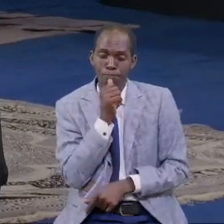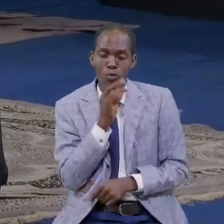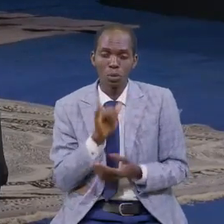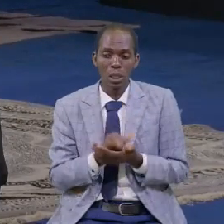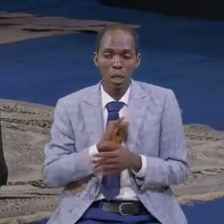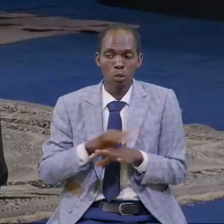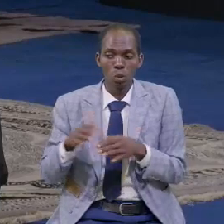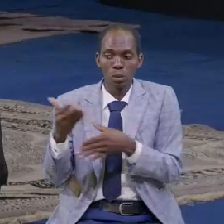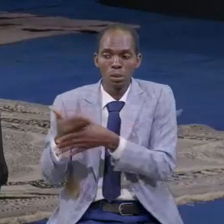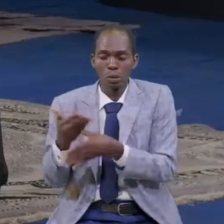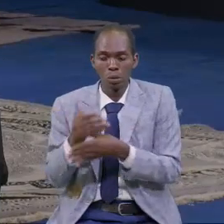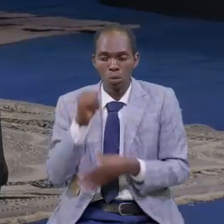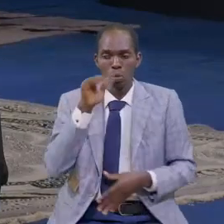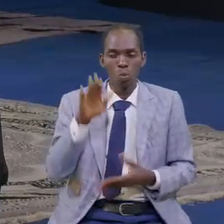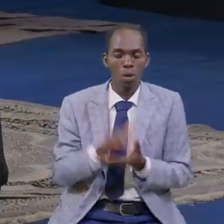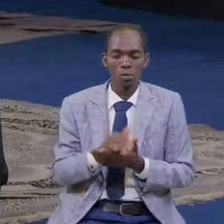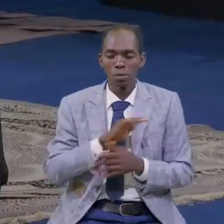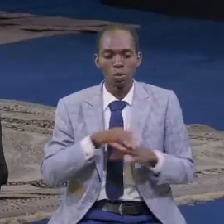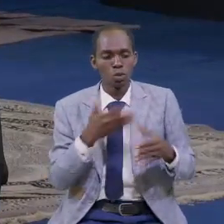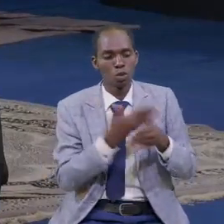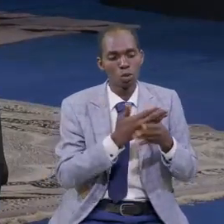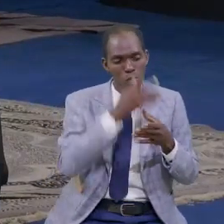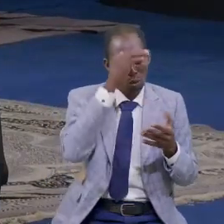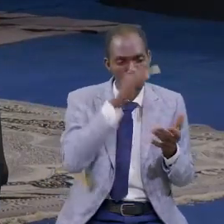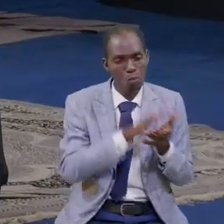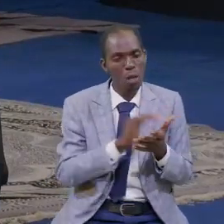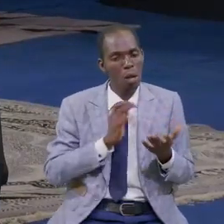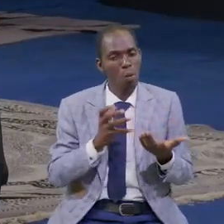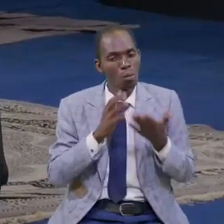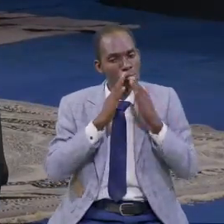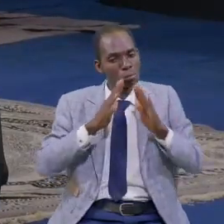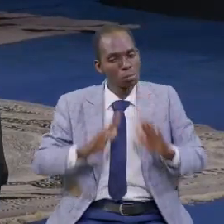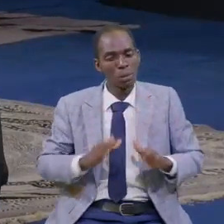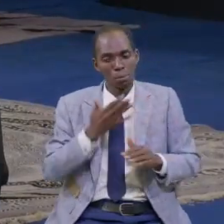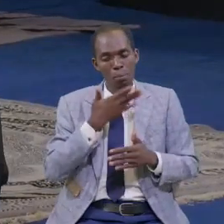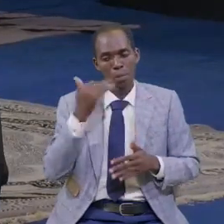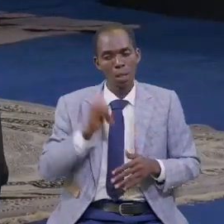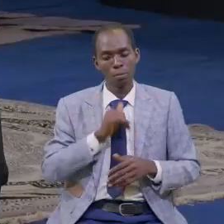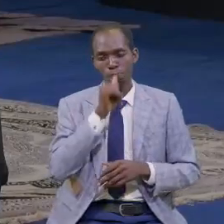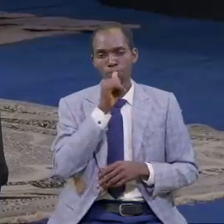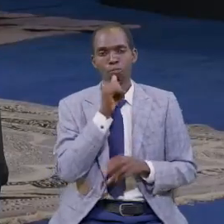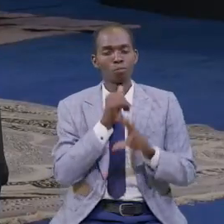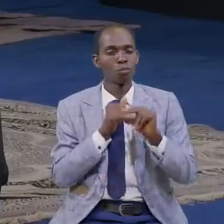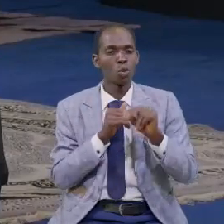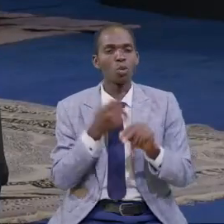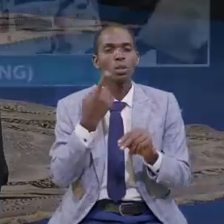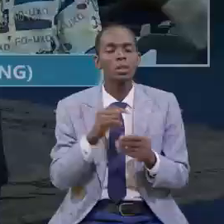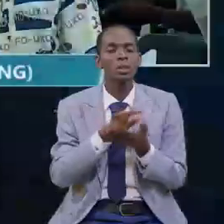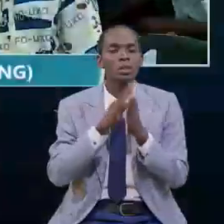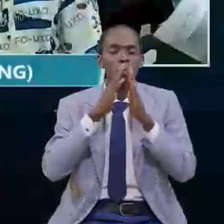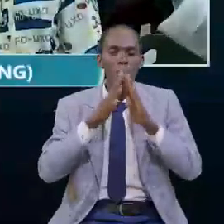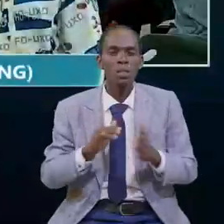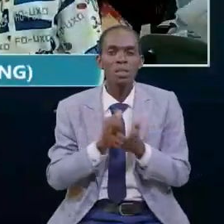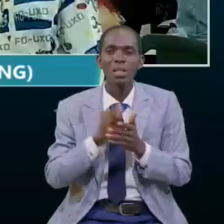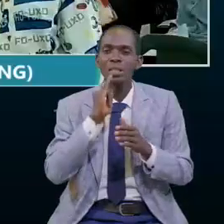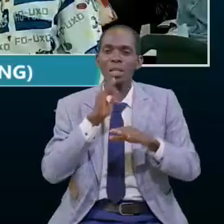her. So there is peace, not that kind. The peace that goes beyond every hypocrisy and